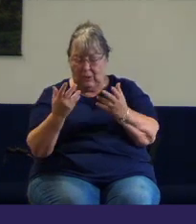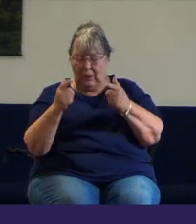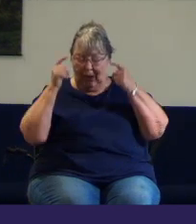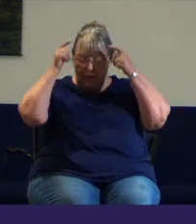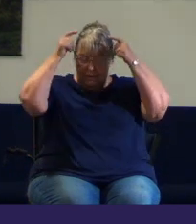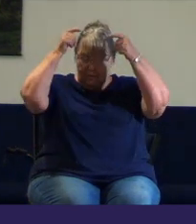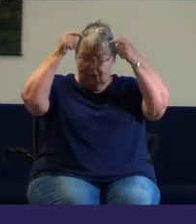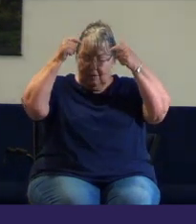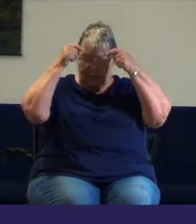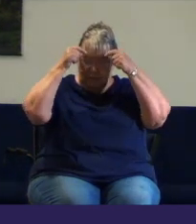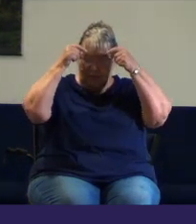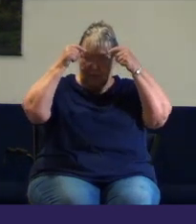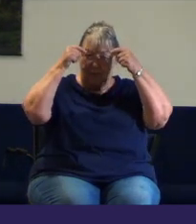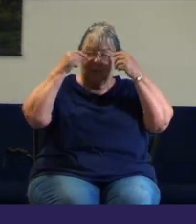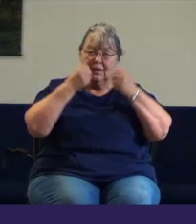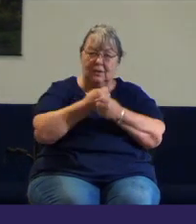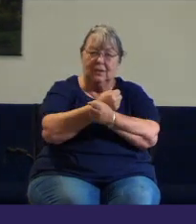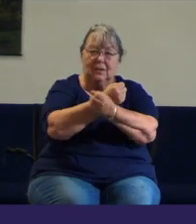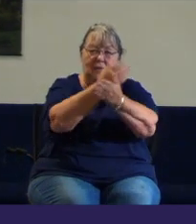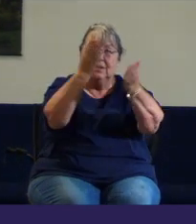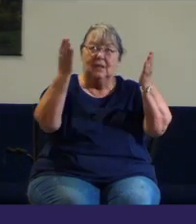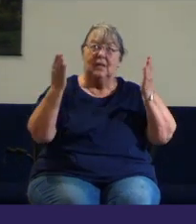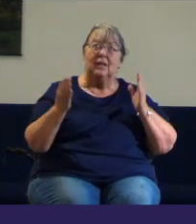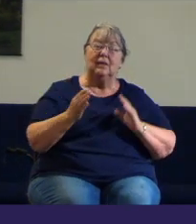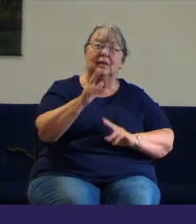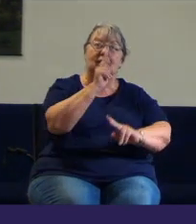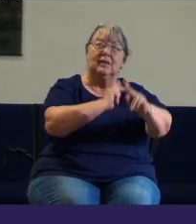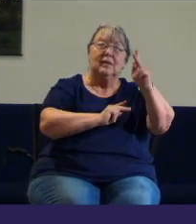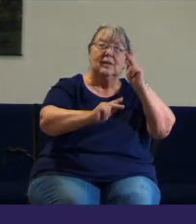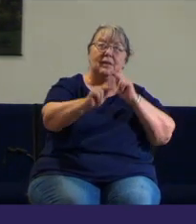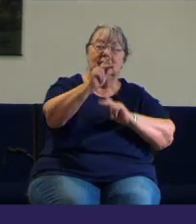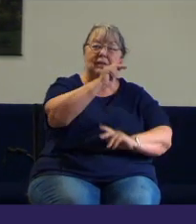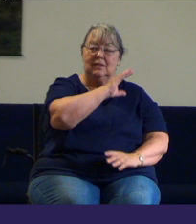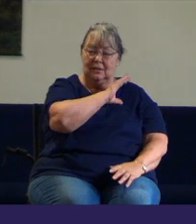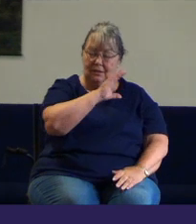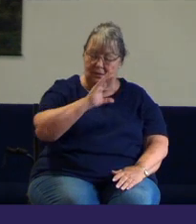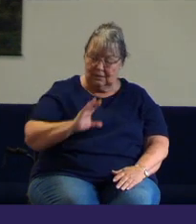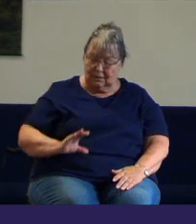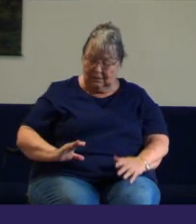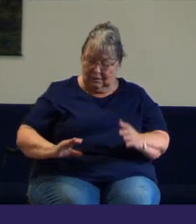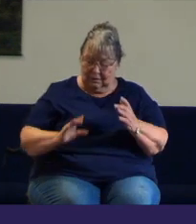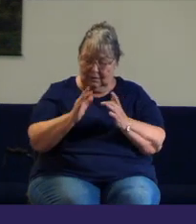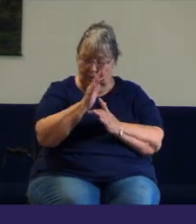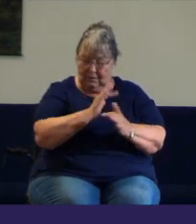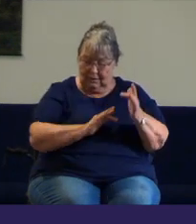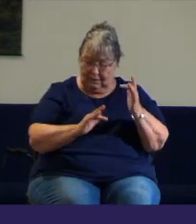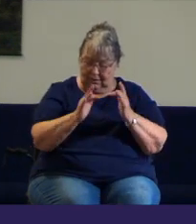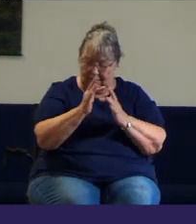Tell the world of the treasure you found.